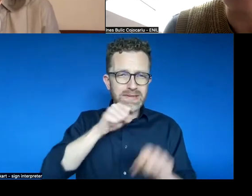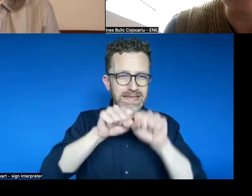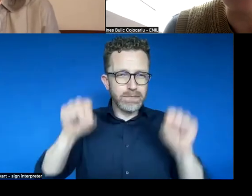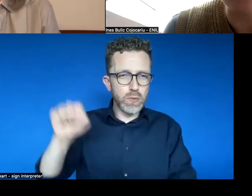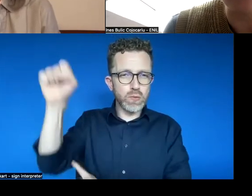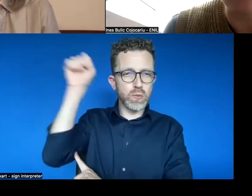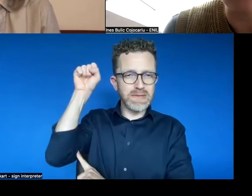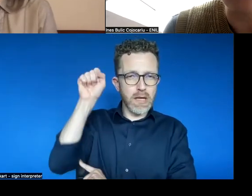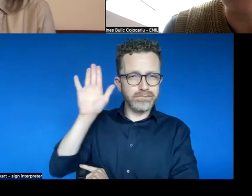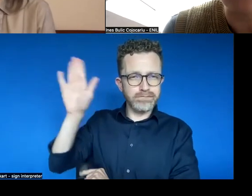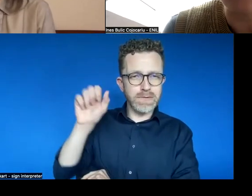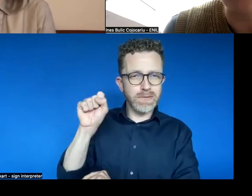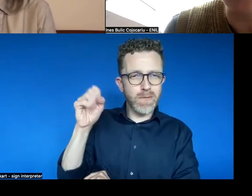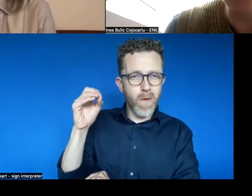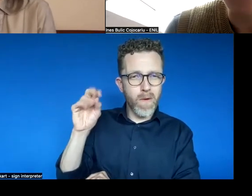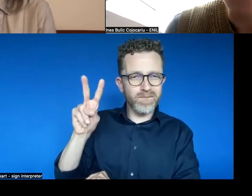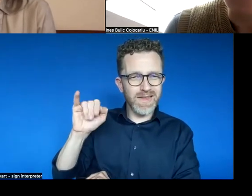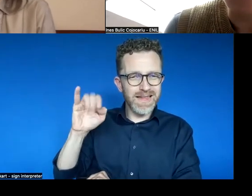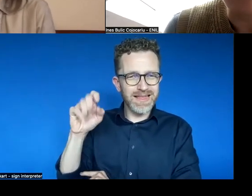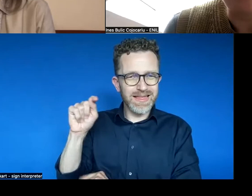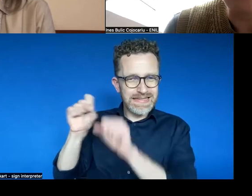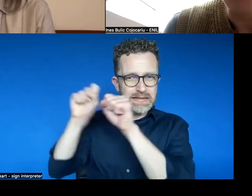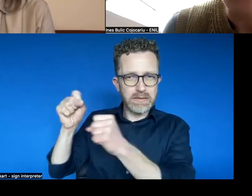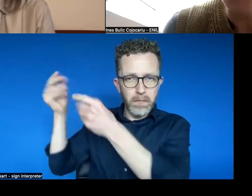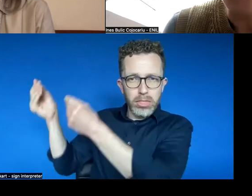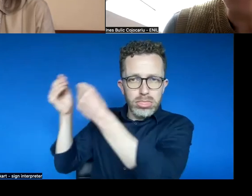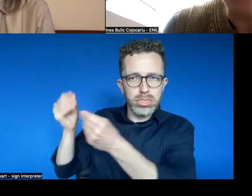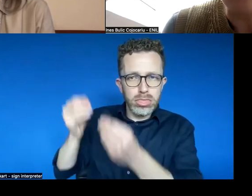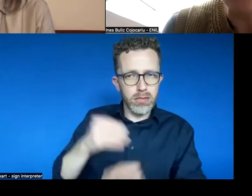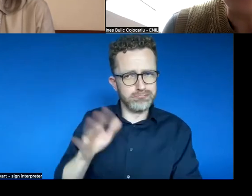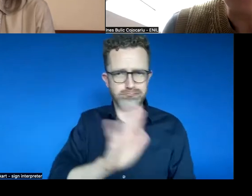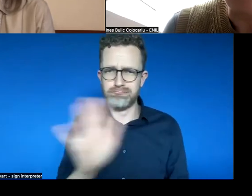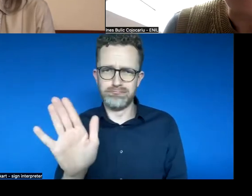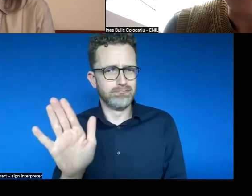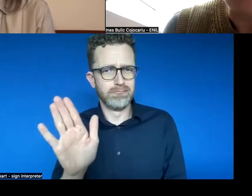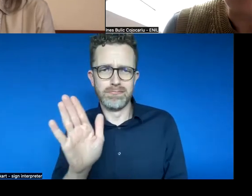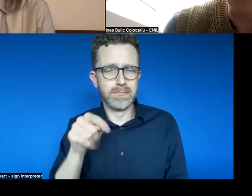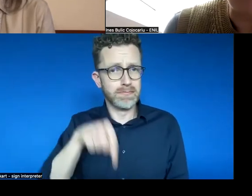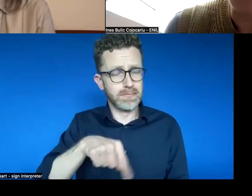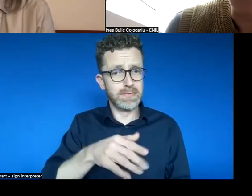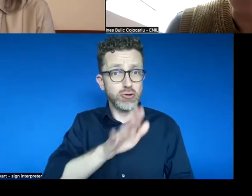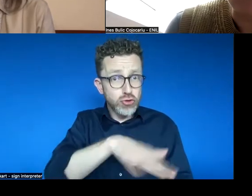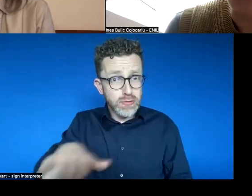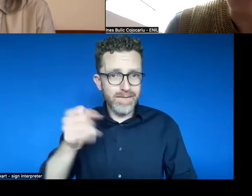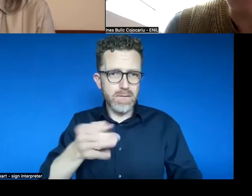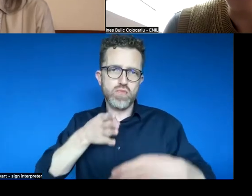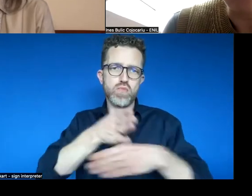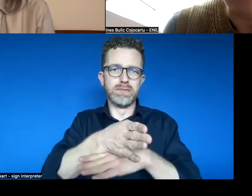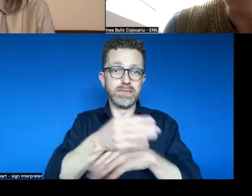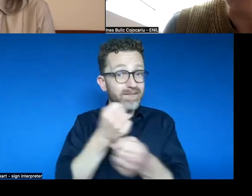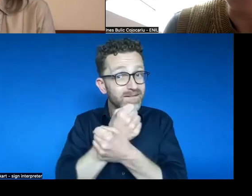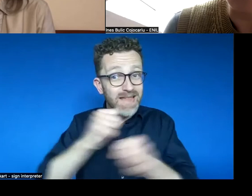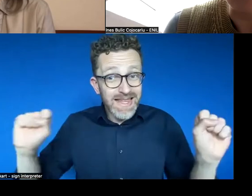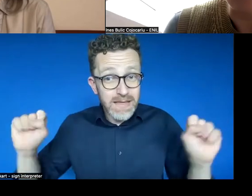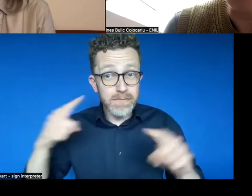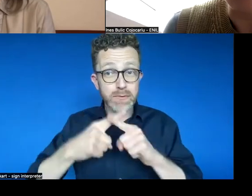is important to see as well. We will, I'm sure, we will hear more about